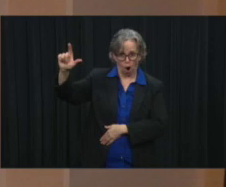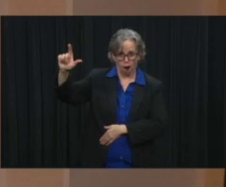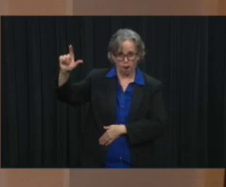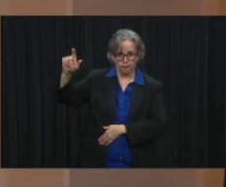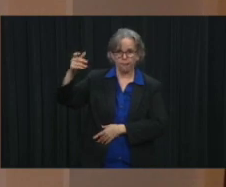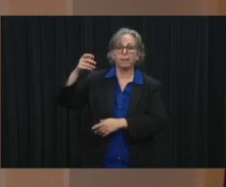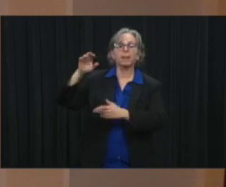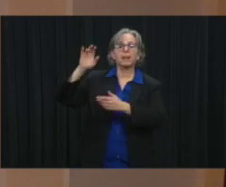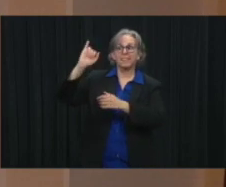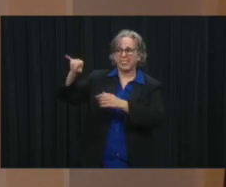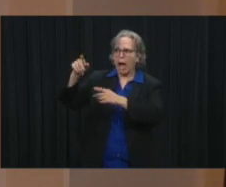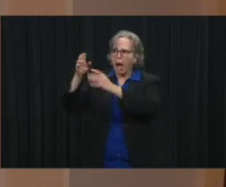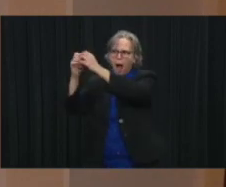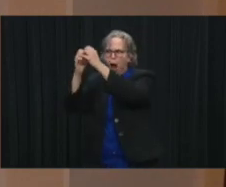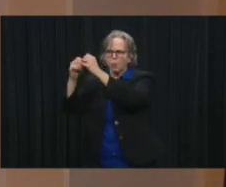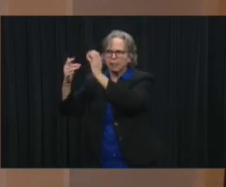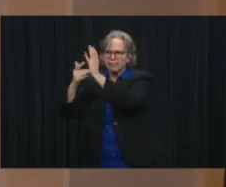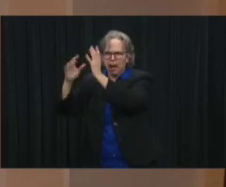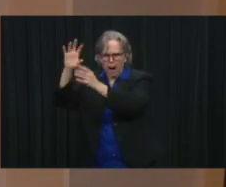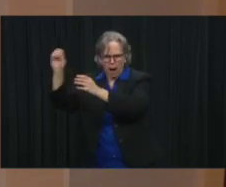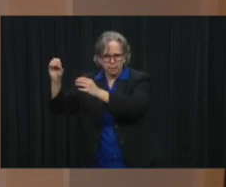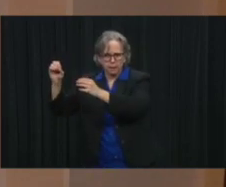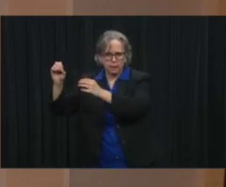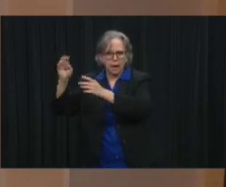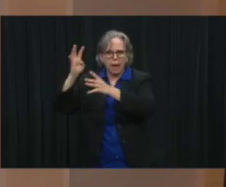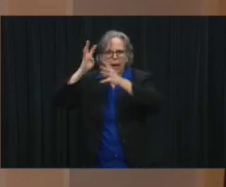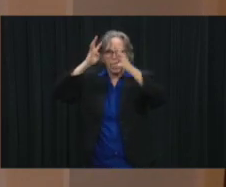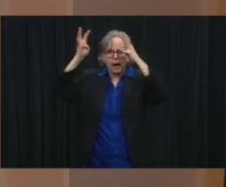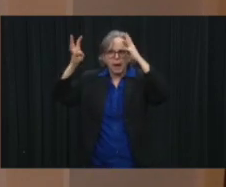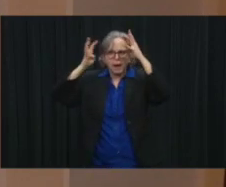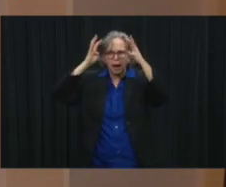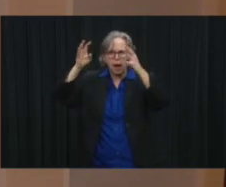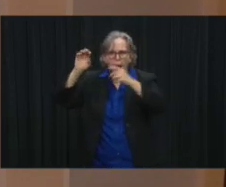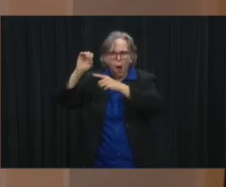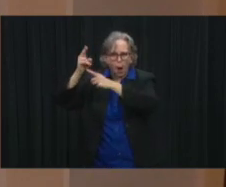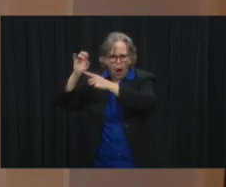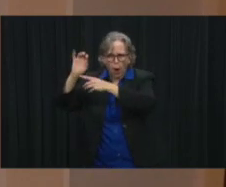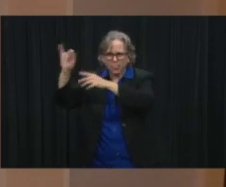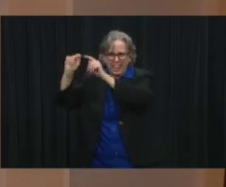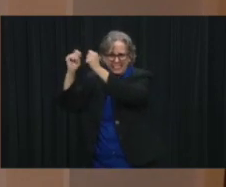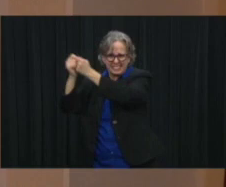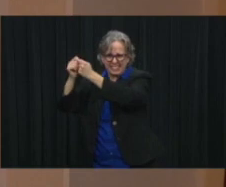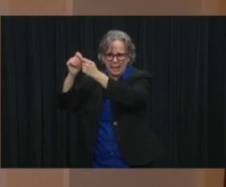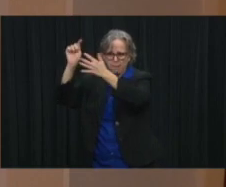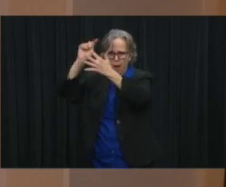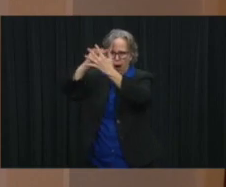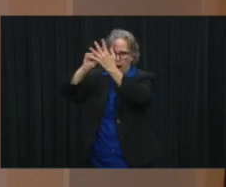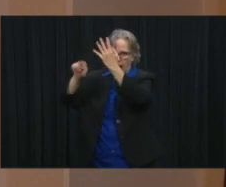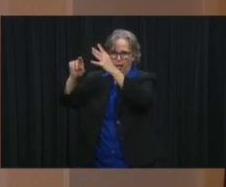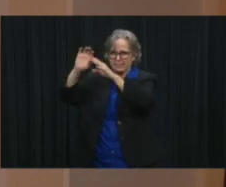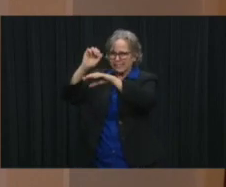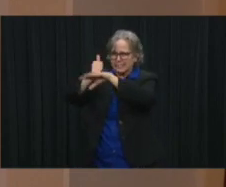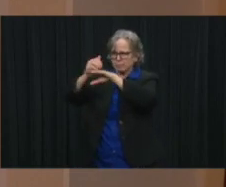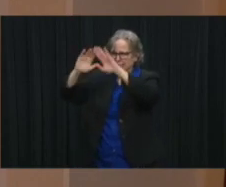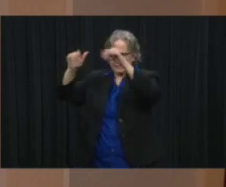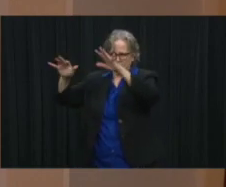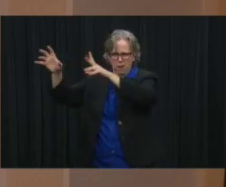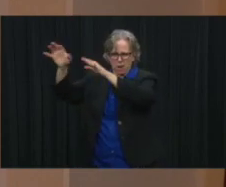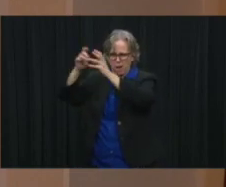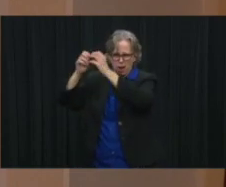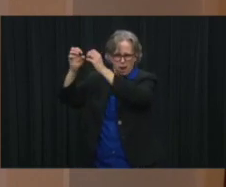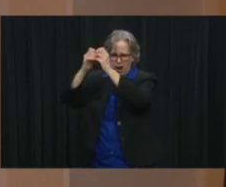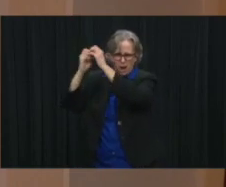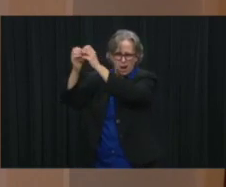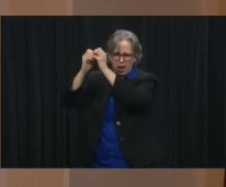Innovate Ohio team to engage in preparing to build that system so that you can get access to those resources as soon